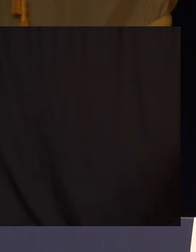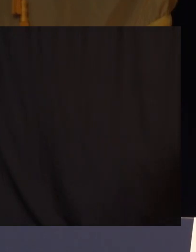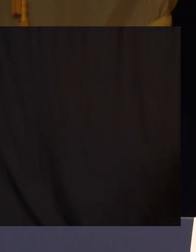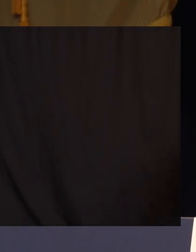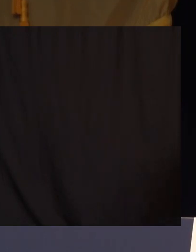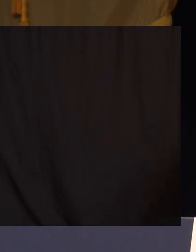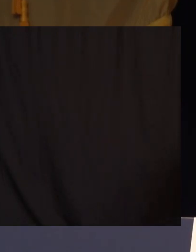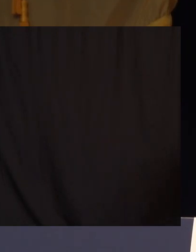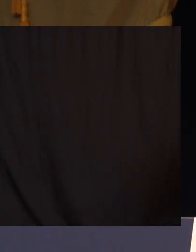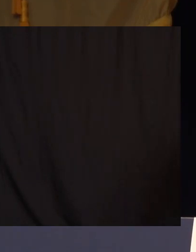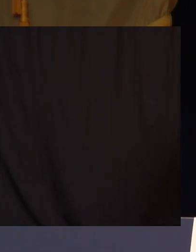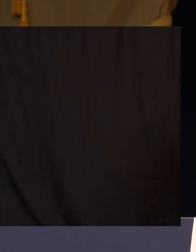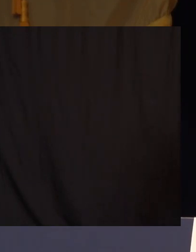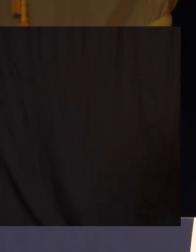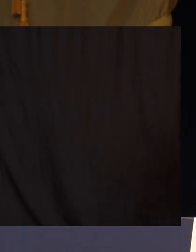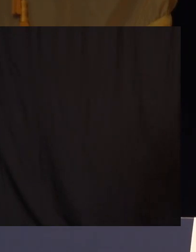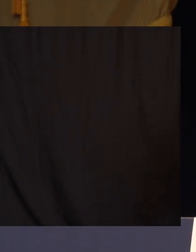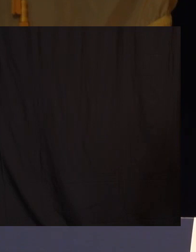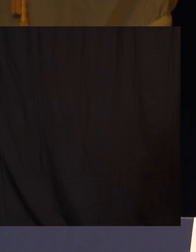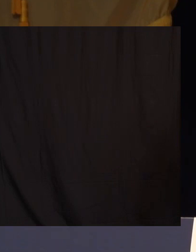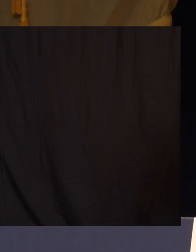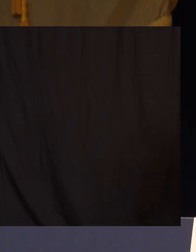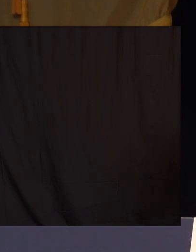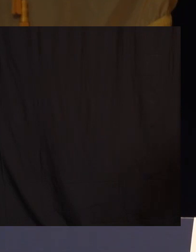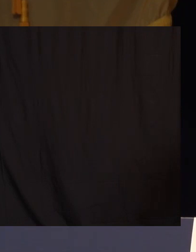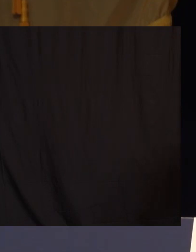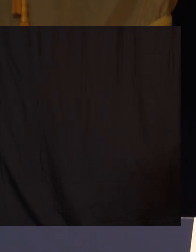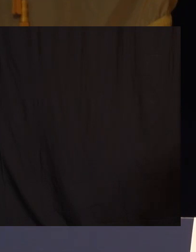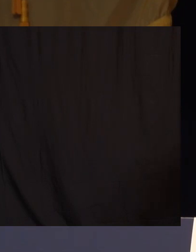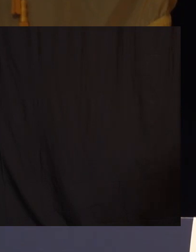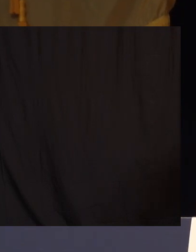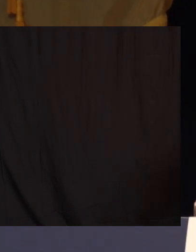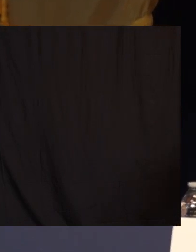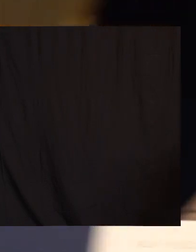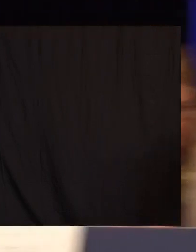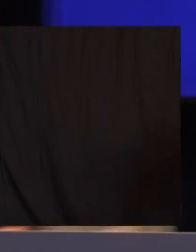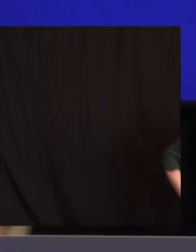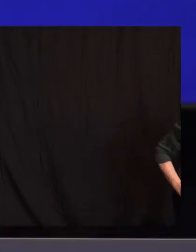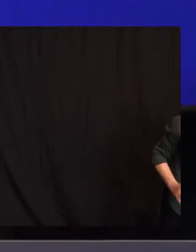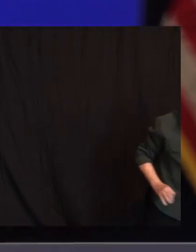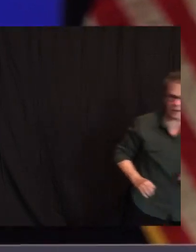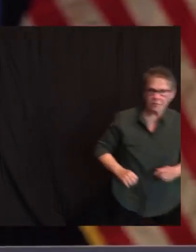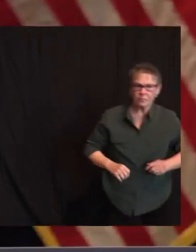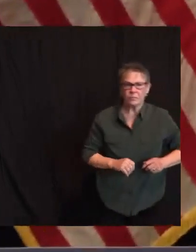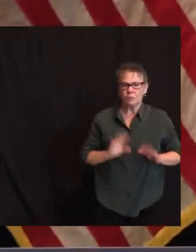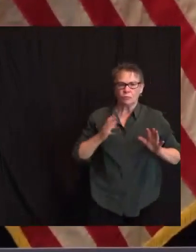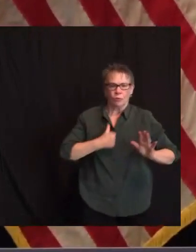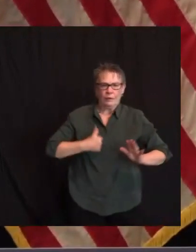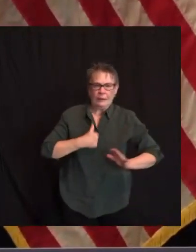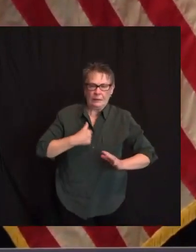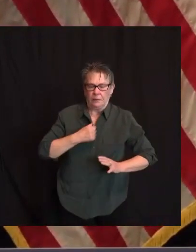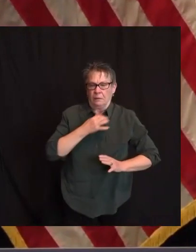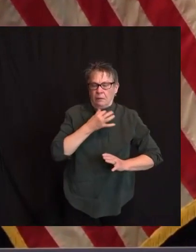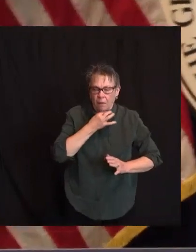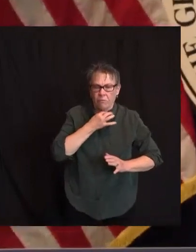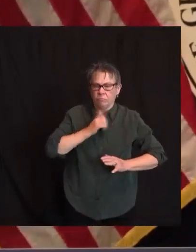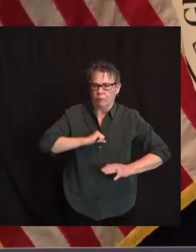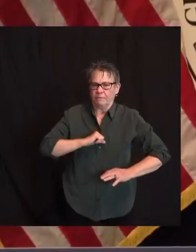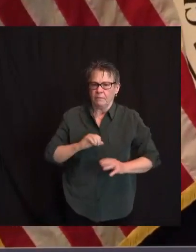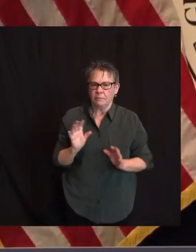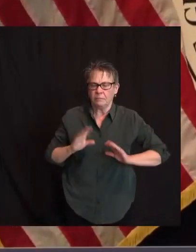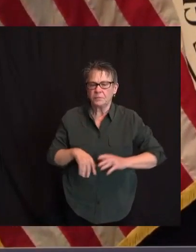we plan to address this as aggressively as we can. Again, tragic. No other way